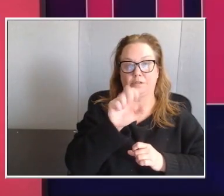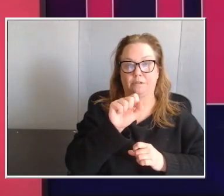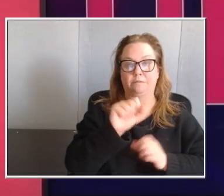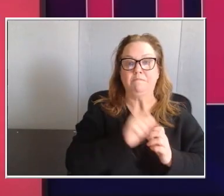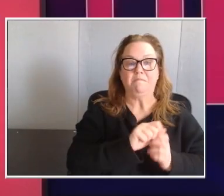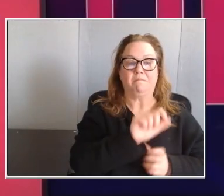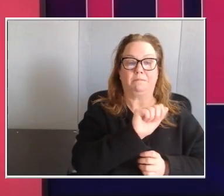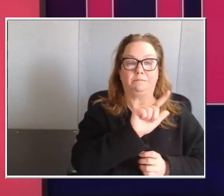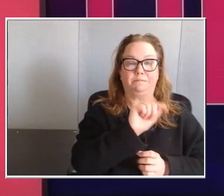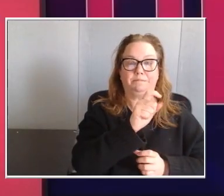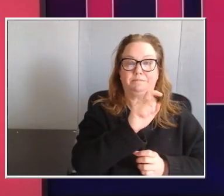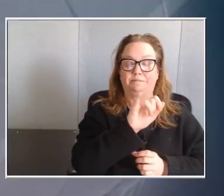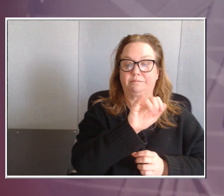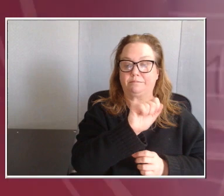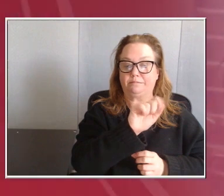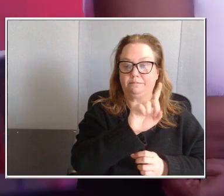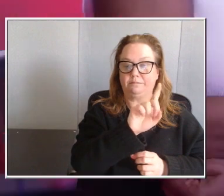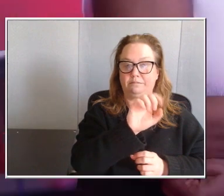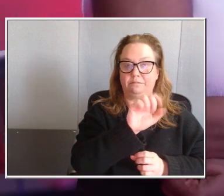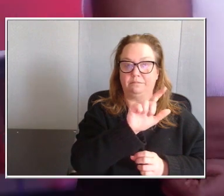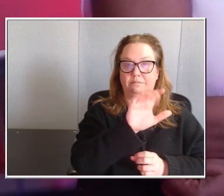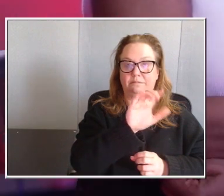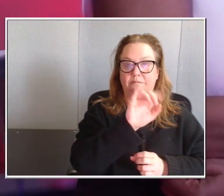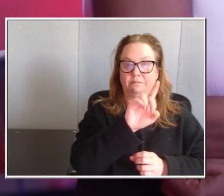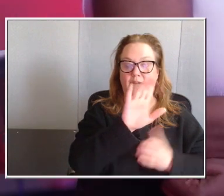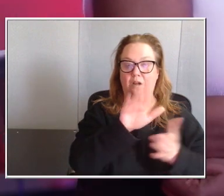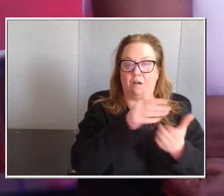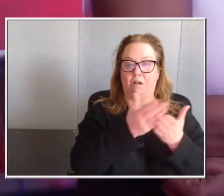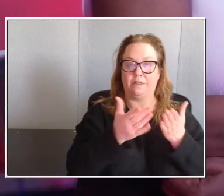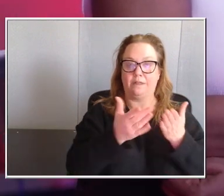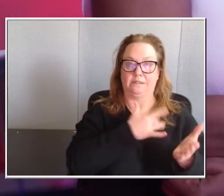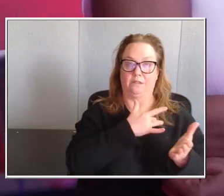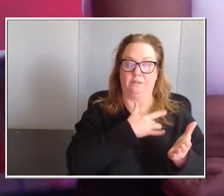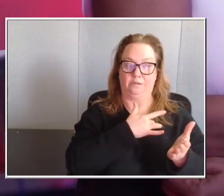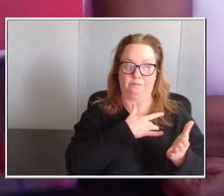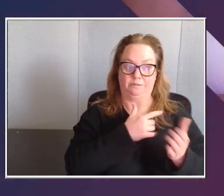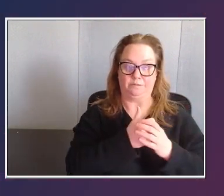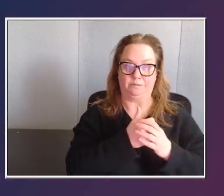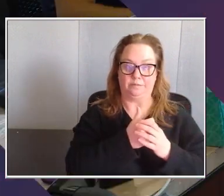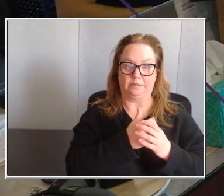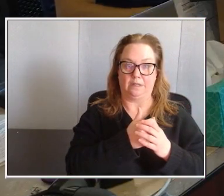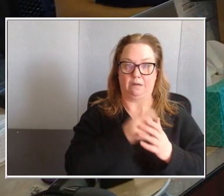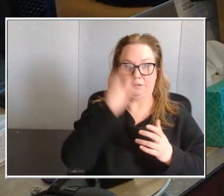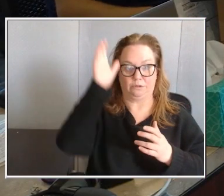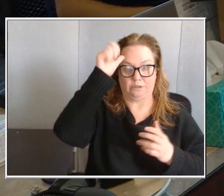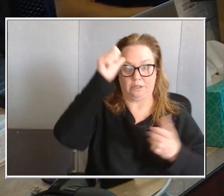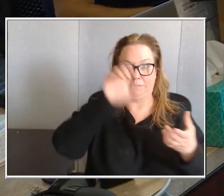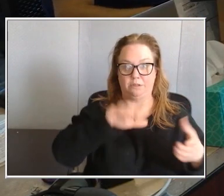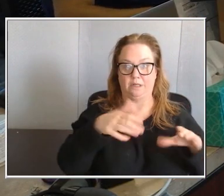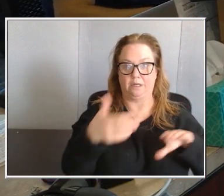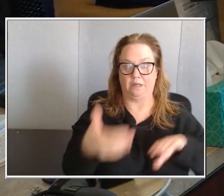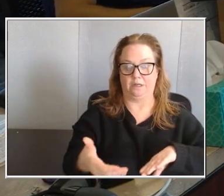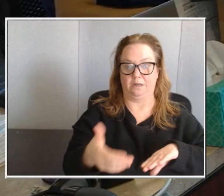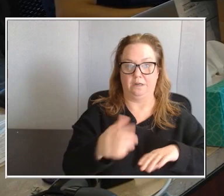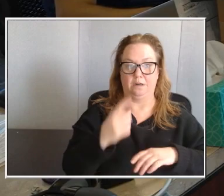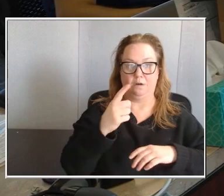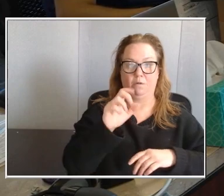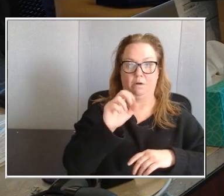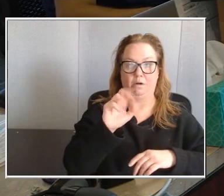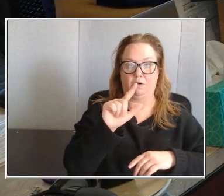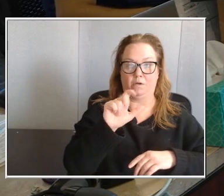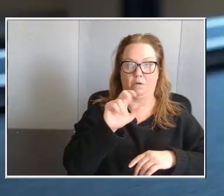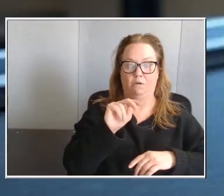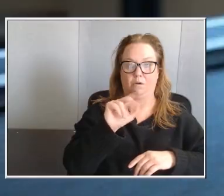Alexis Del Cid. On the next All Things Heart. Because I was, too stubborn to die. Undergoing one organ transplant